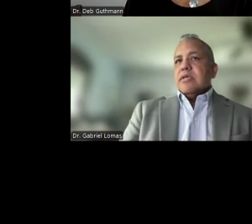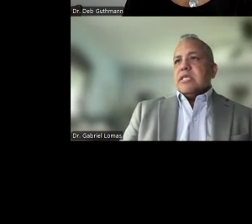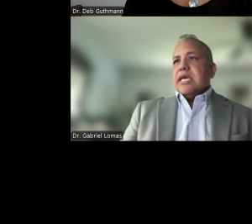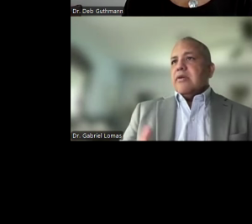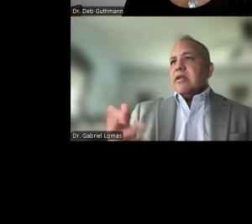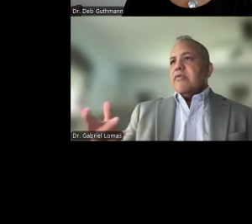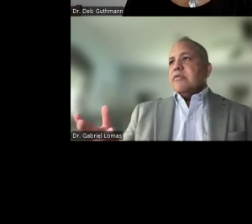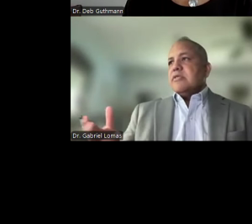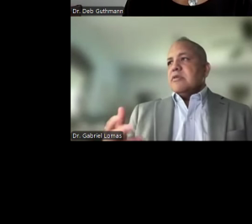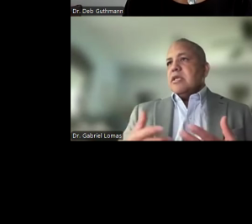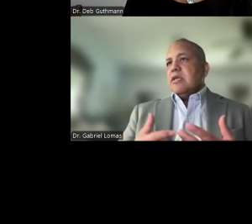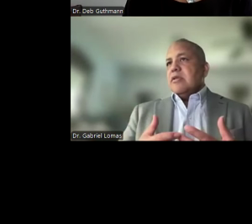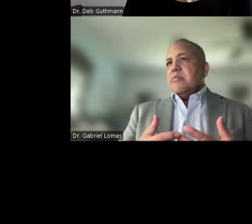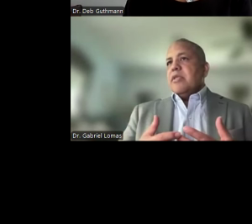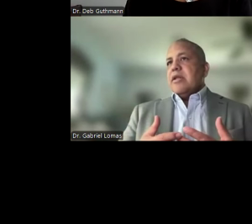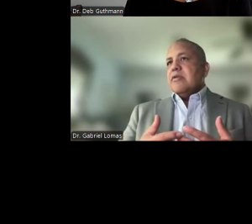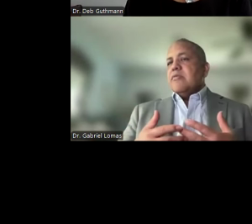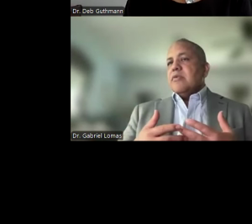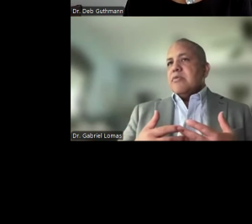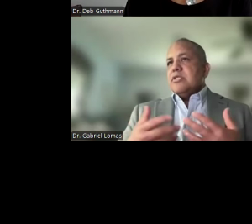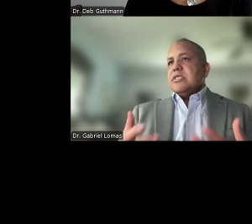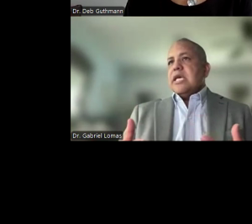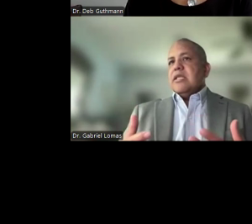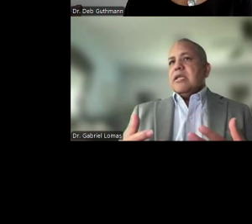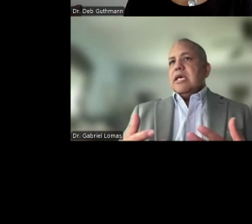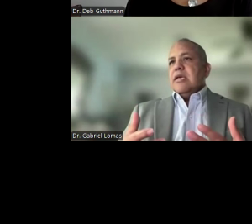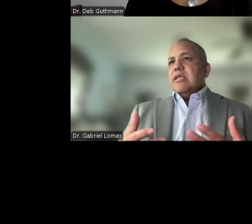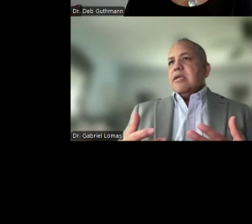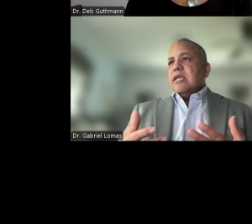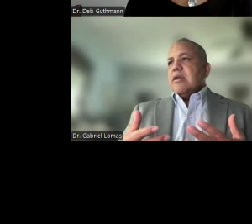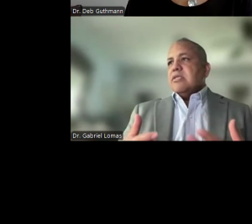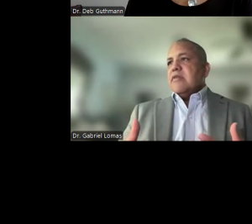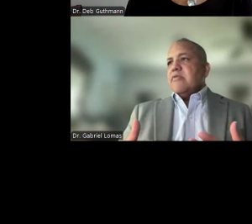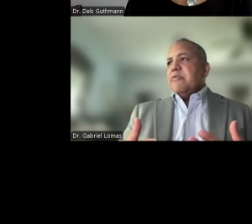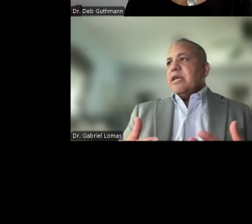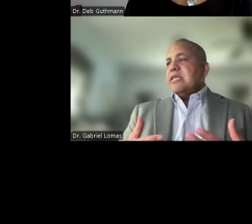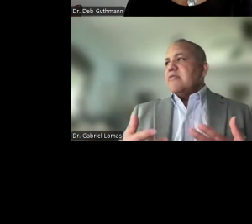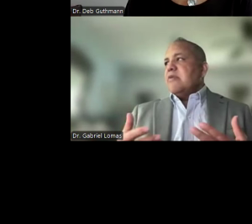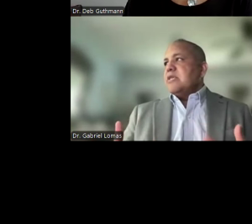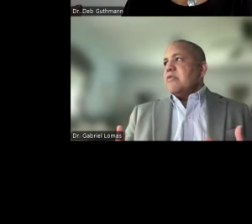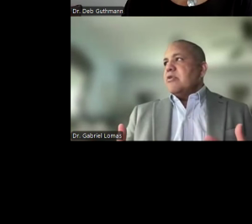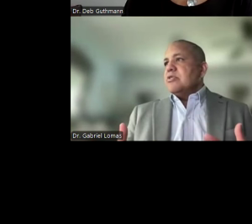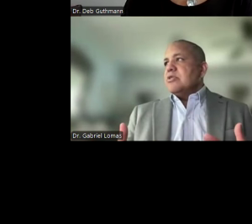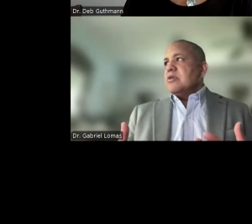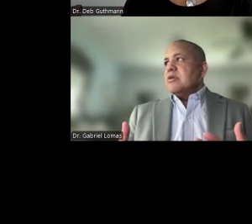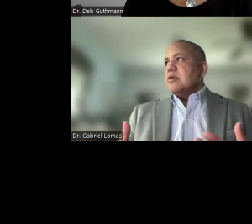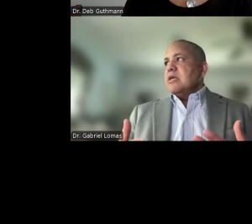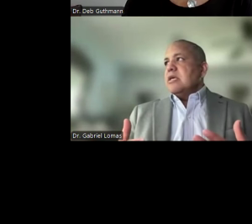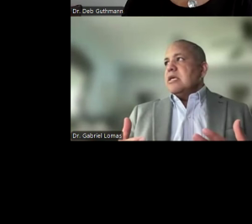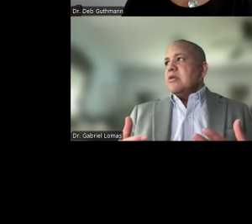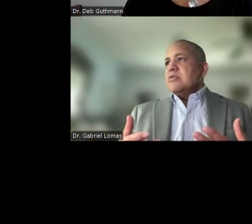So this slide here kind of focuses on that what I was just saying, that not all deaf people identify with deaf